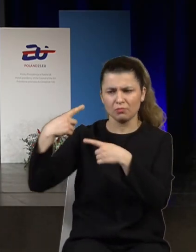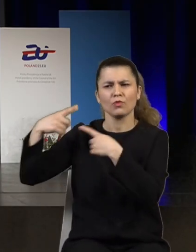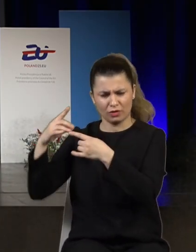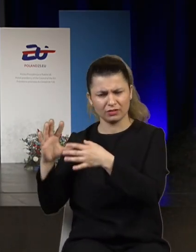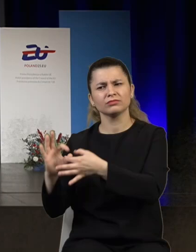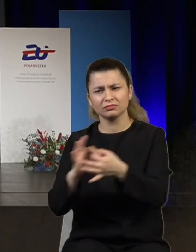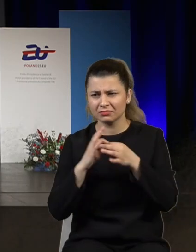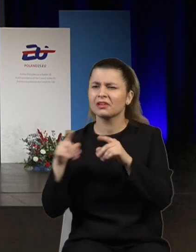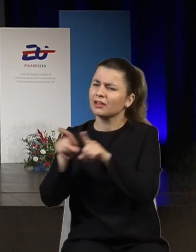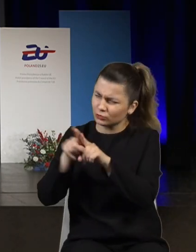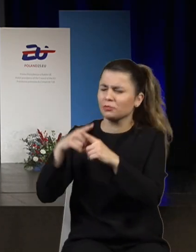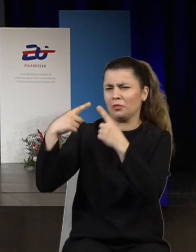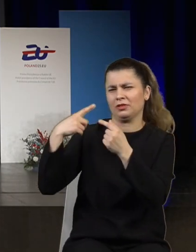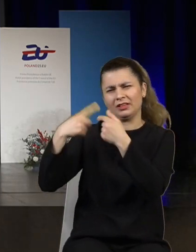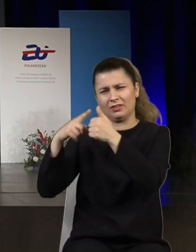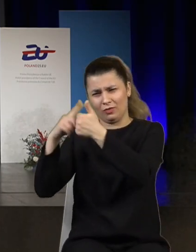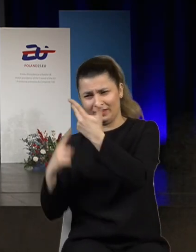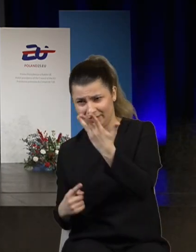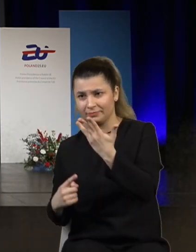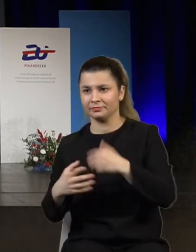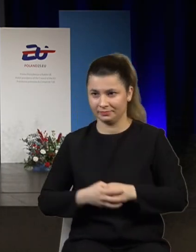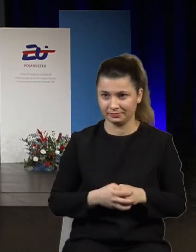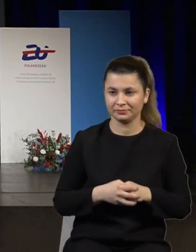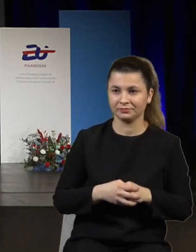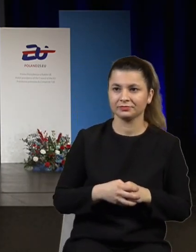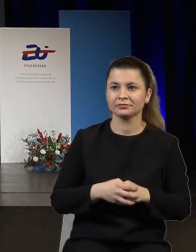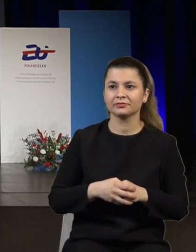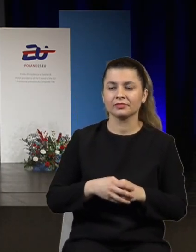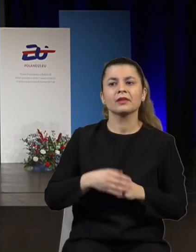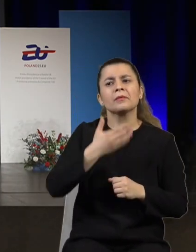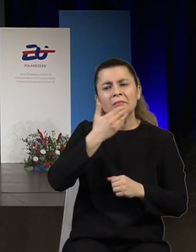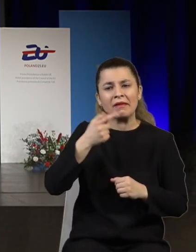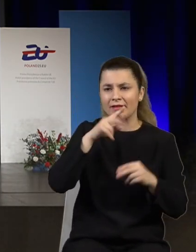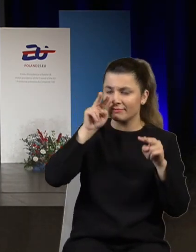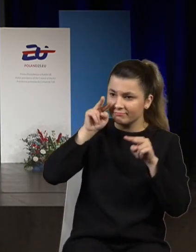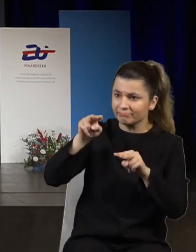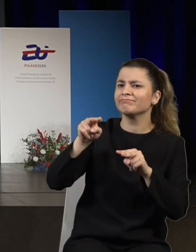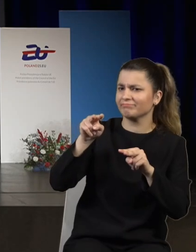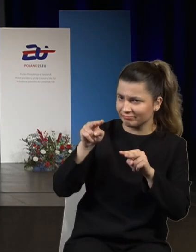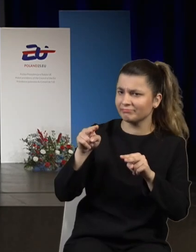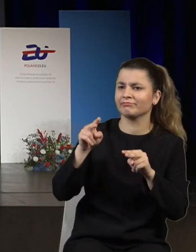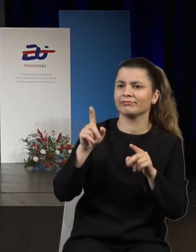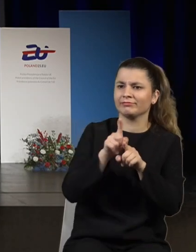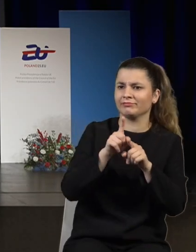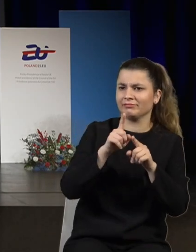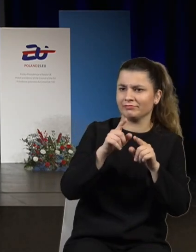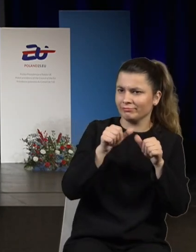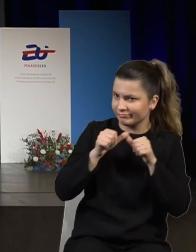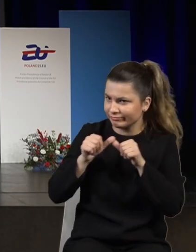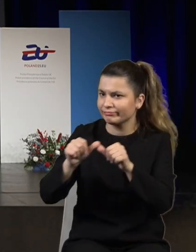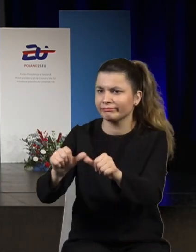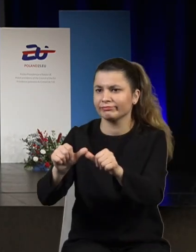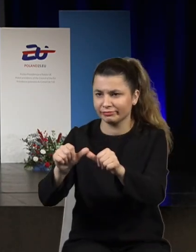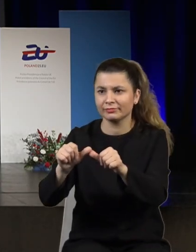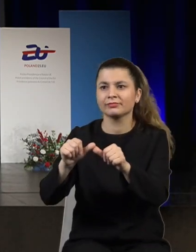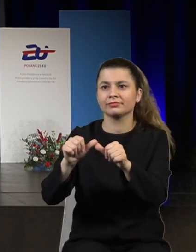as worth continuing, and which maybe should be abandoned? It's especially important because